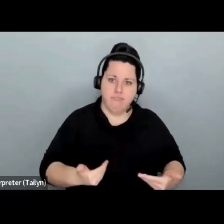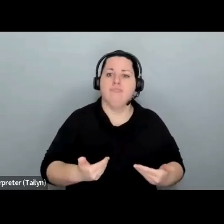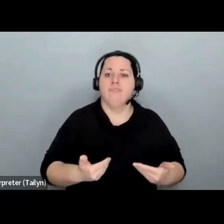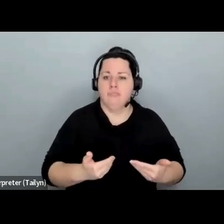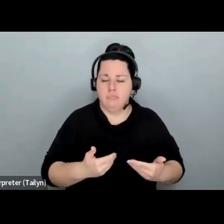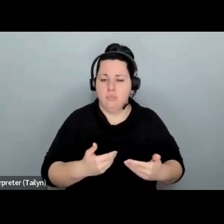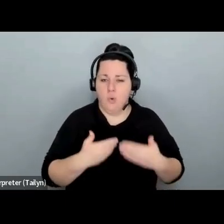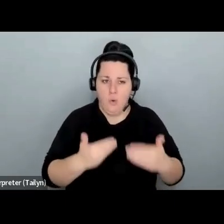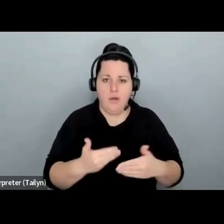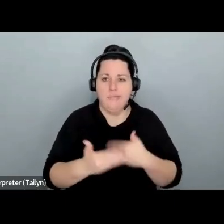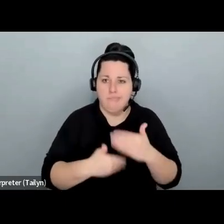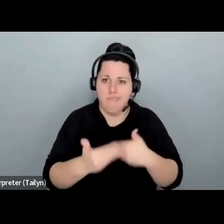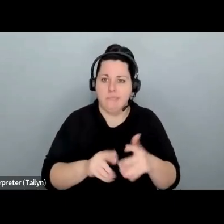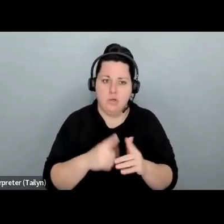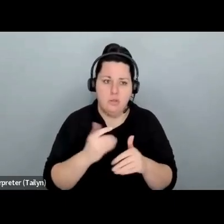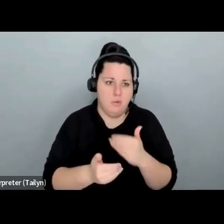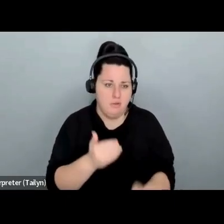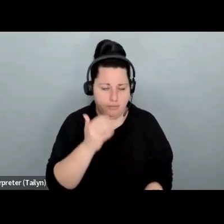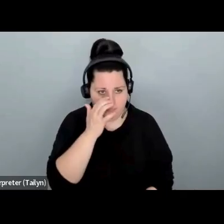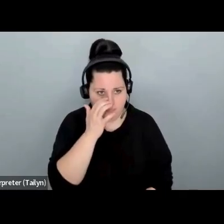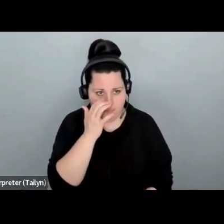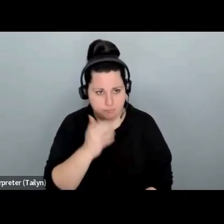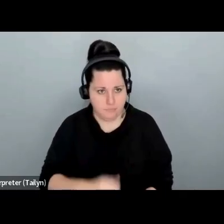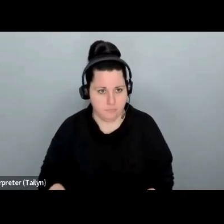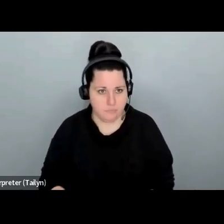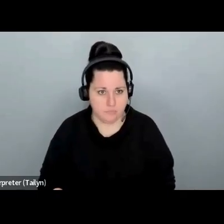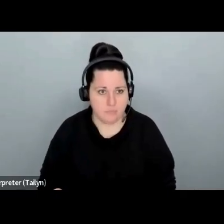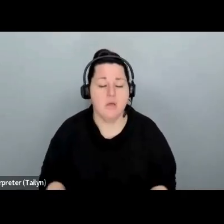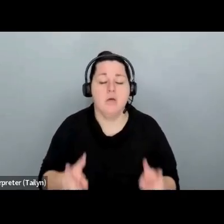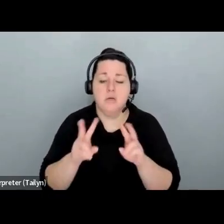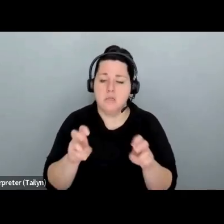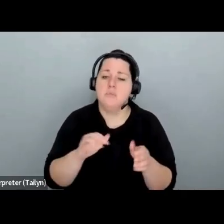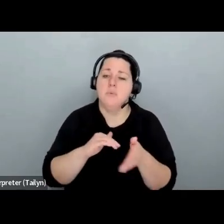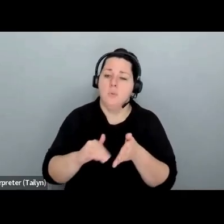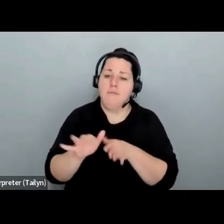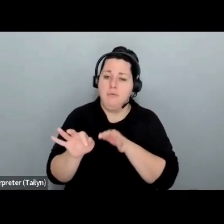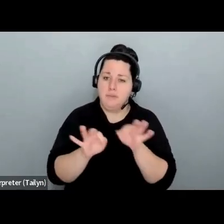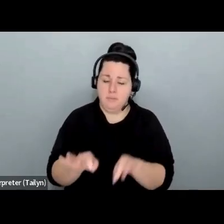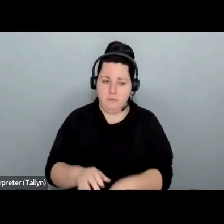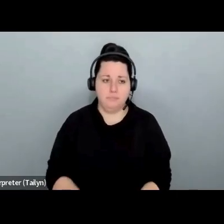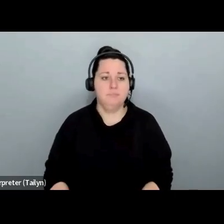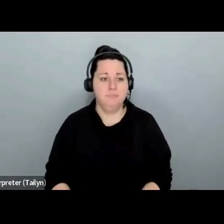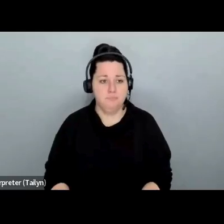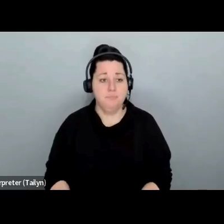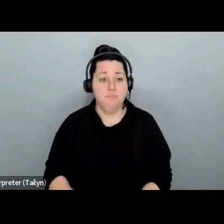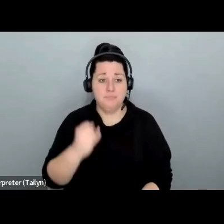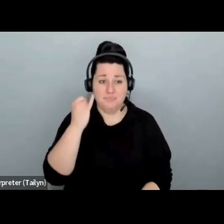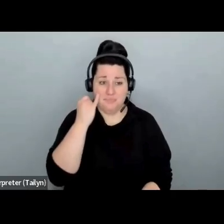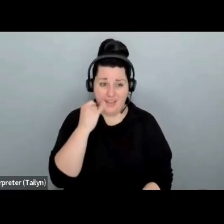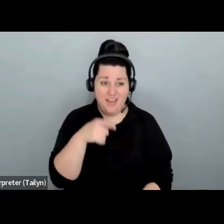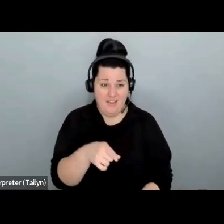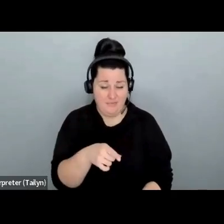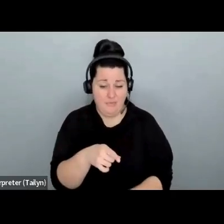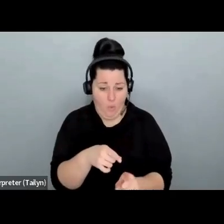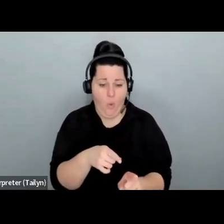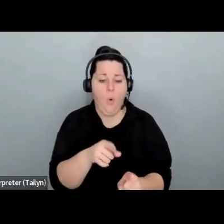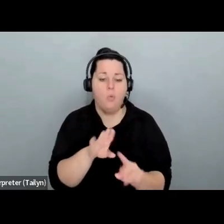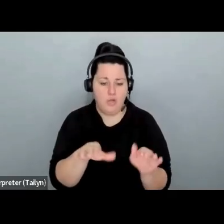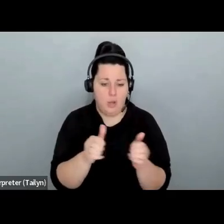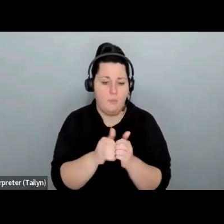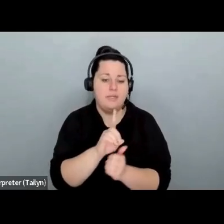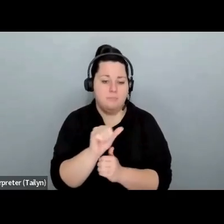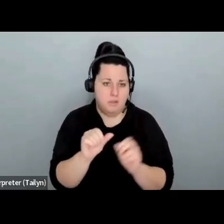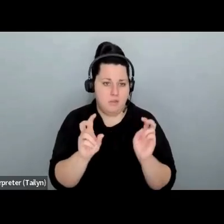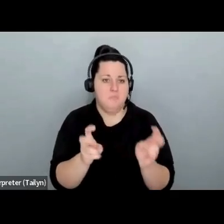Assessment waiver explained. If a child is found to be a child with a